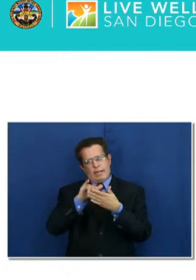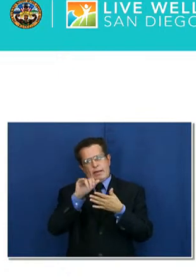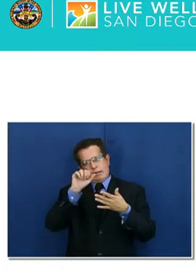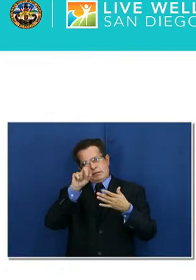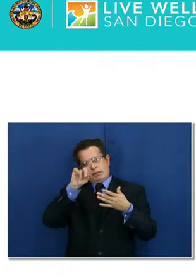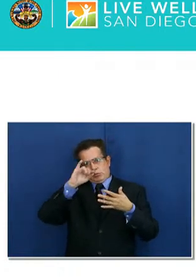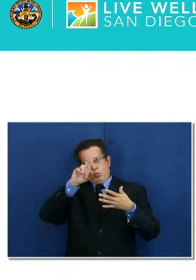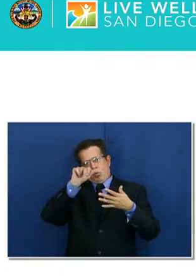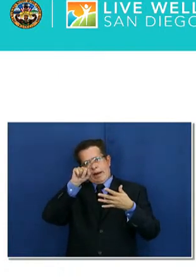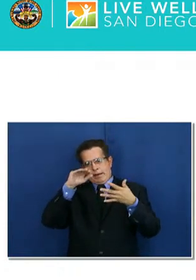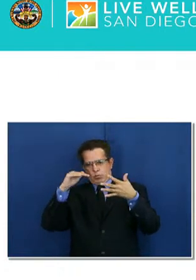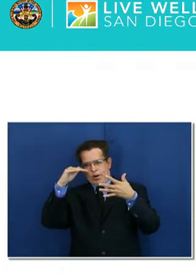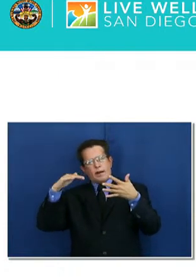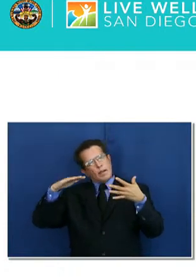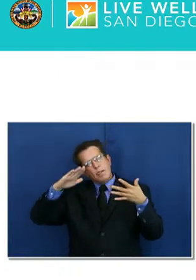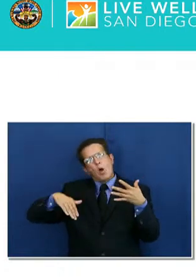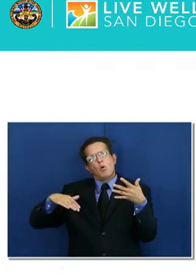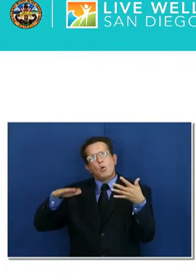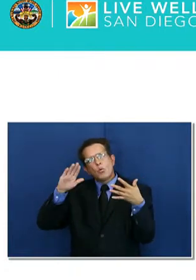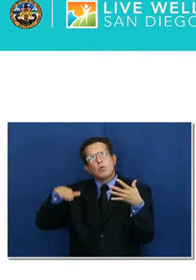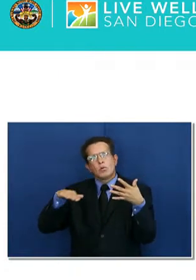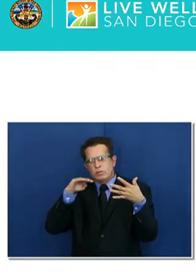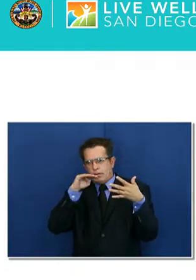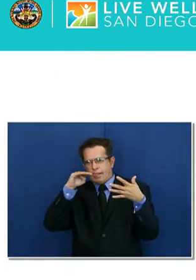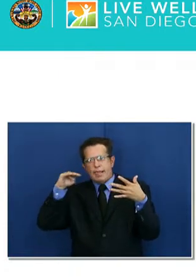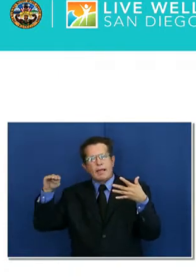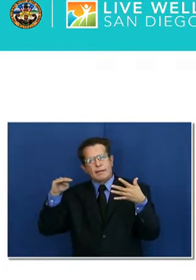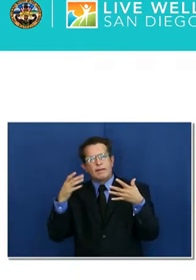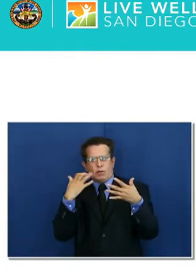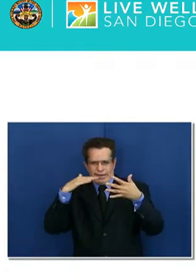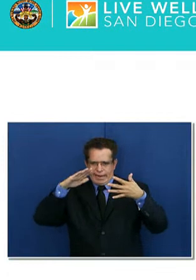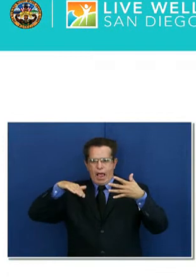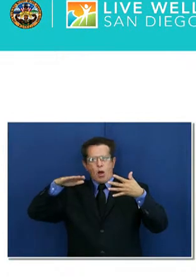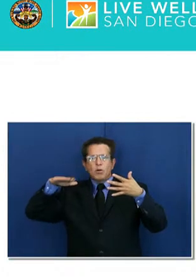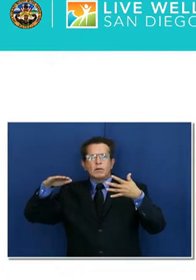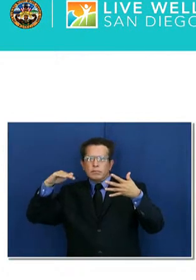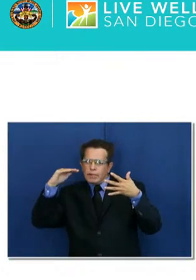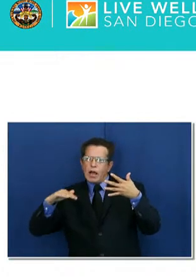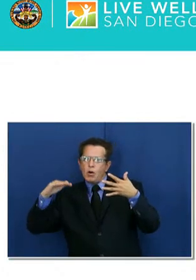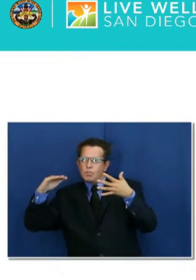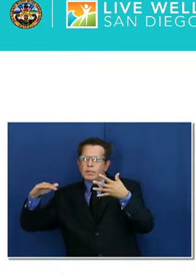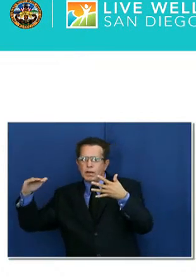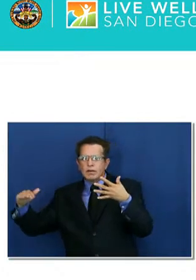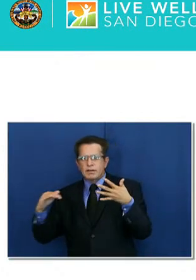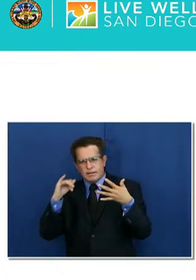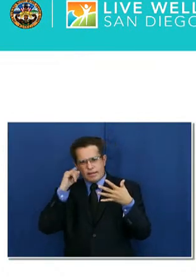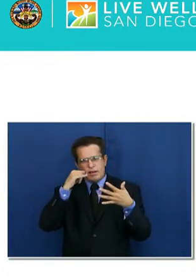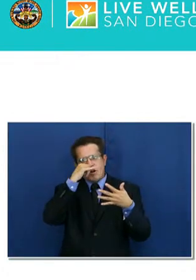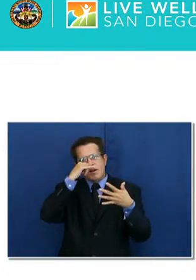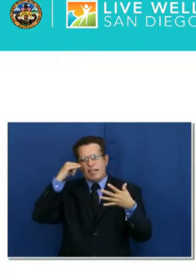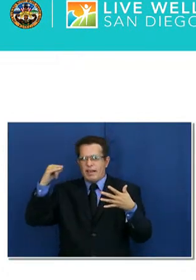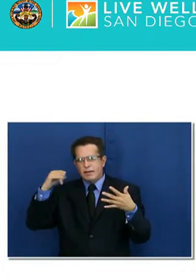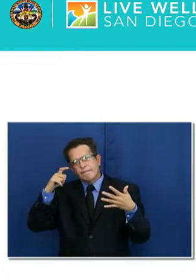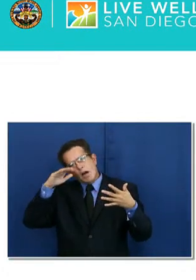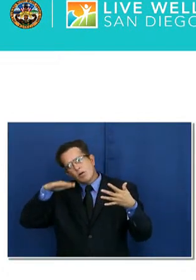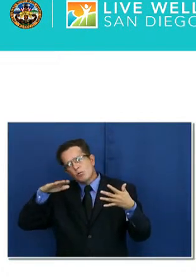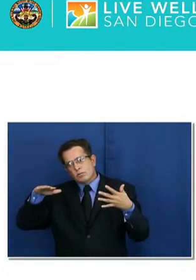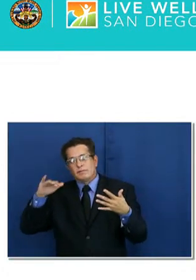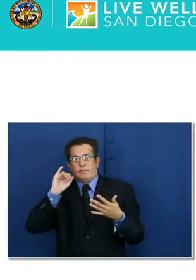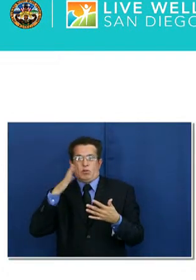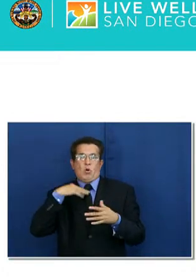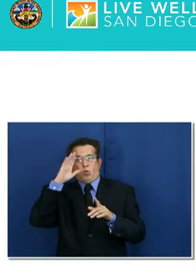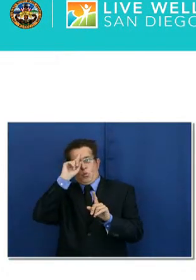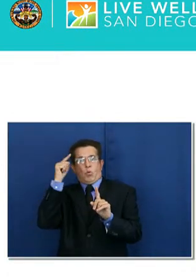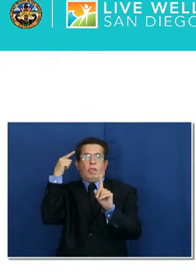case rate is below the dotted line and at least 7 or less. So that is our